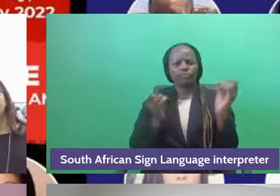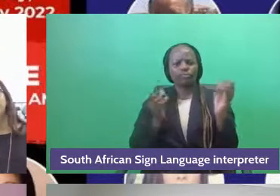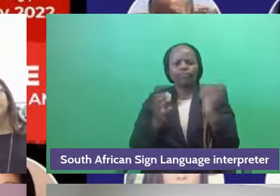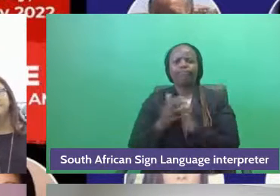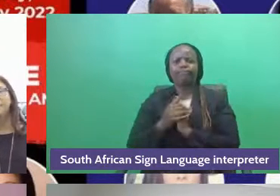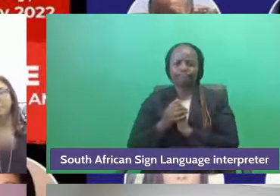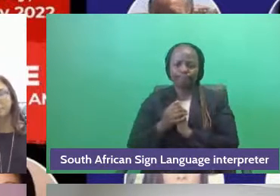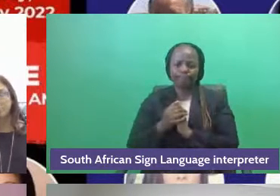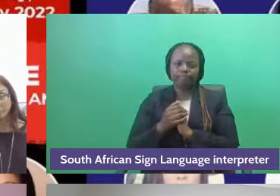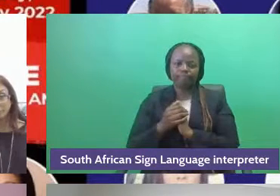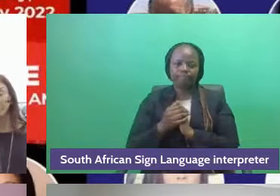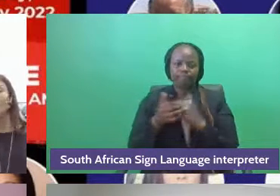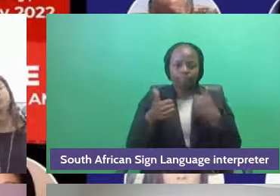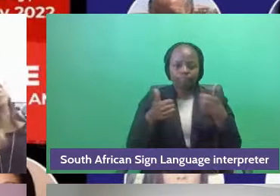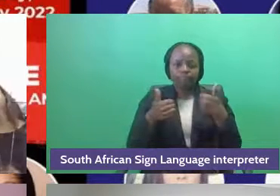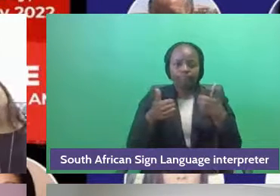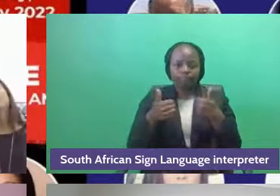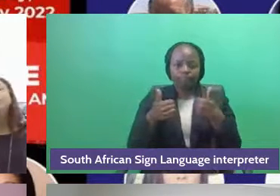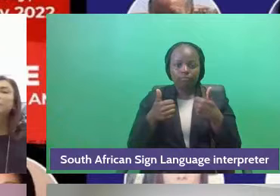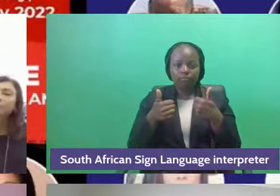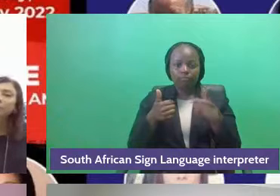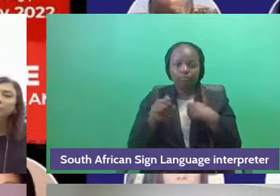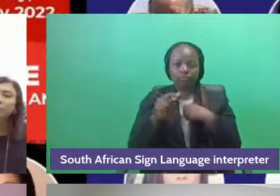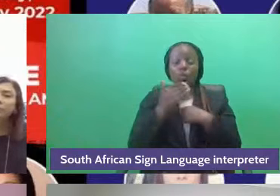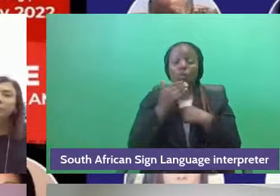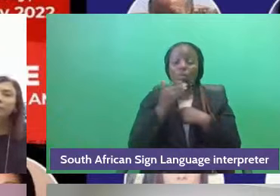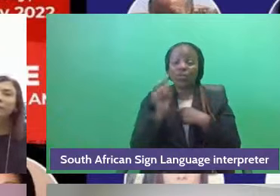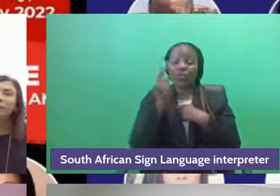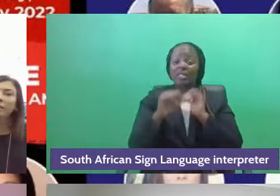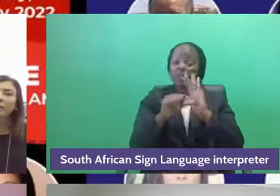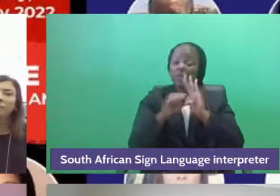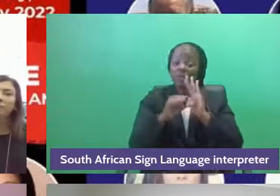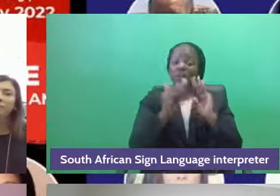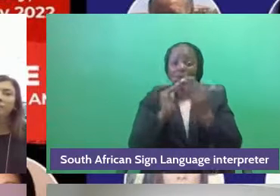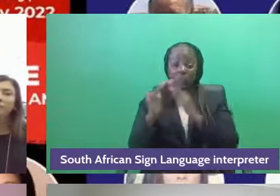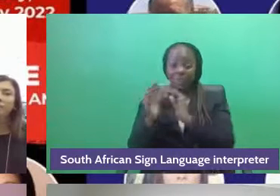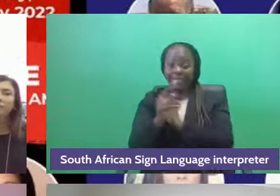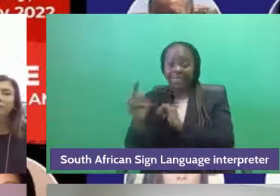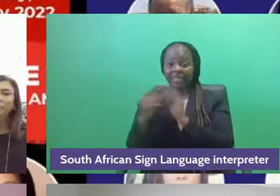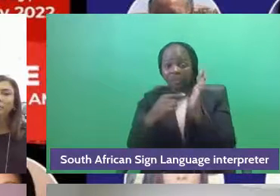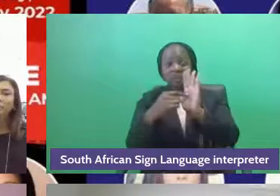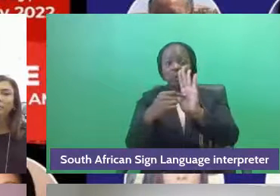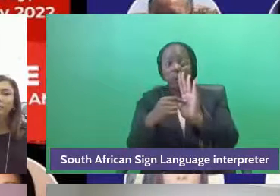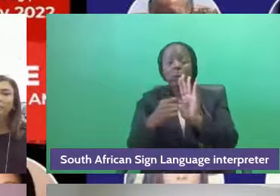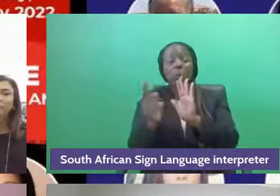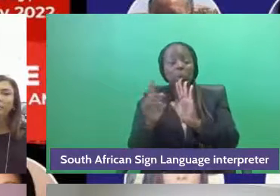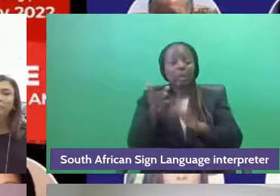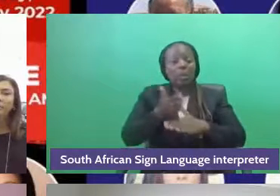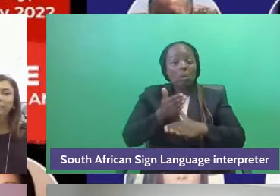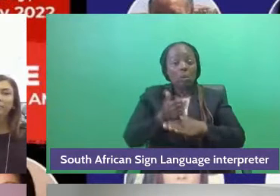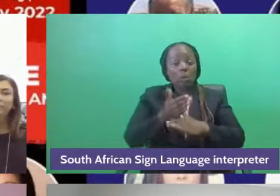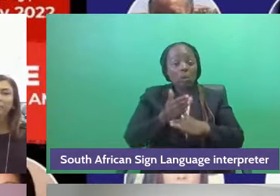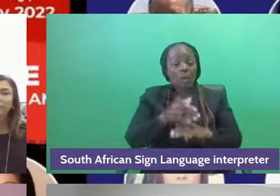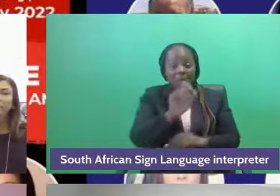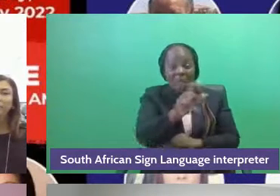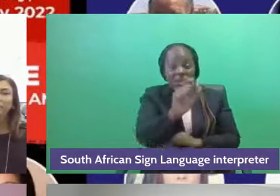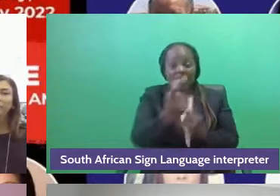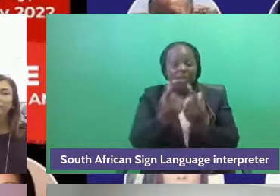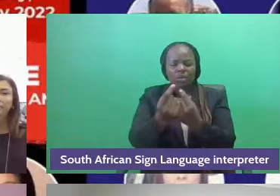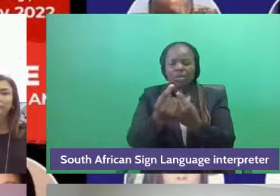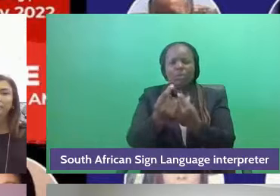that you put the community first, and that reflects in the work that you do. And you are really,